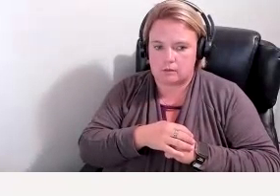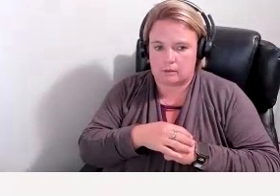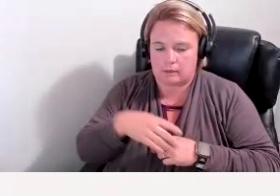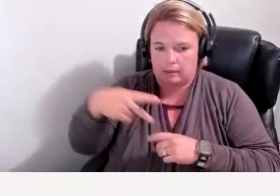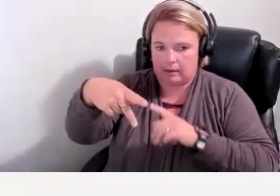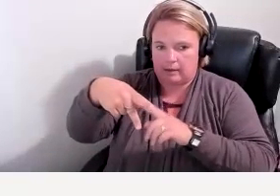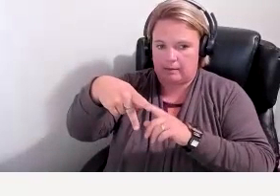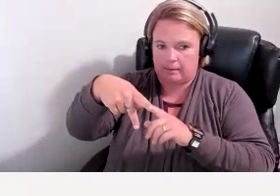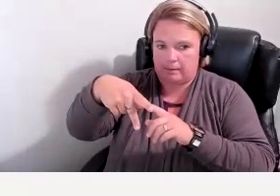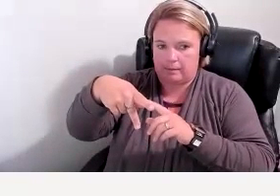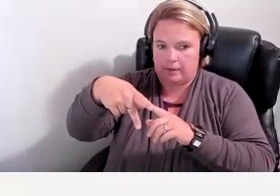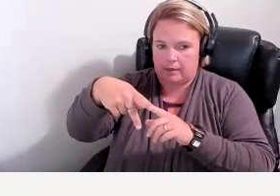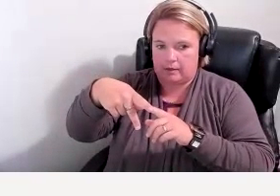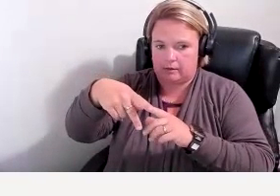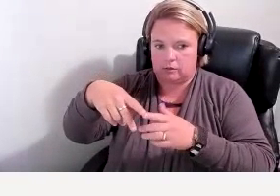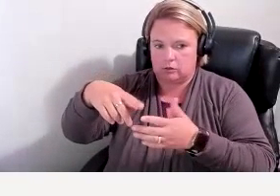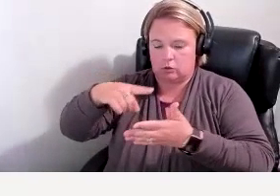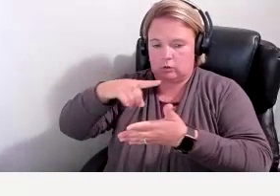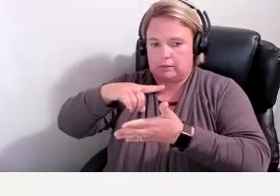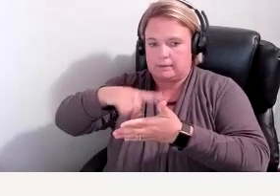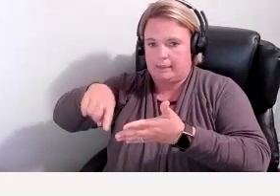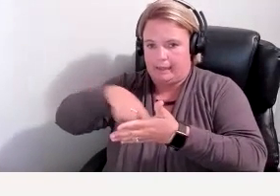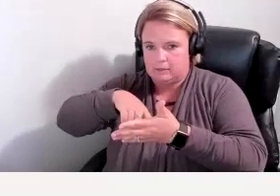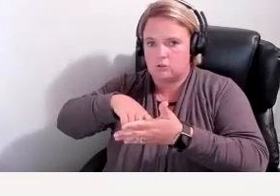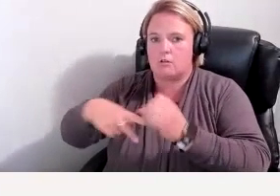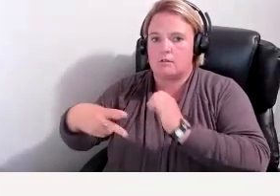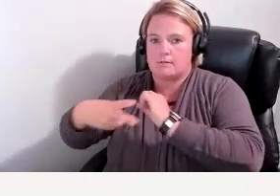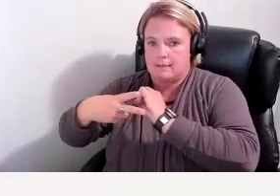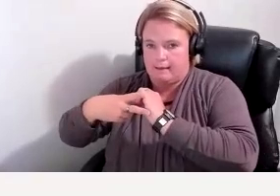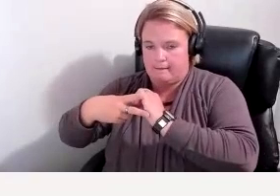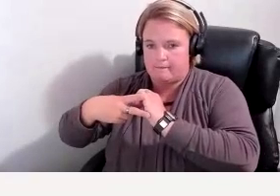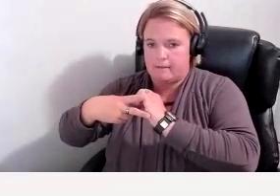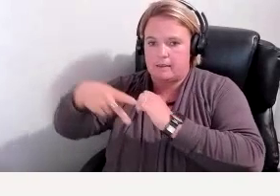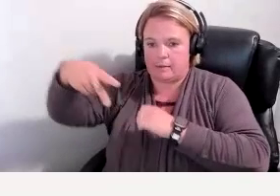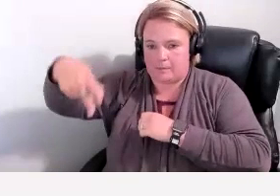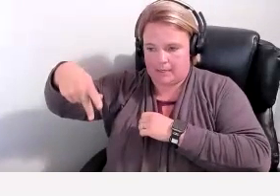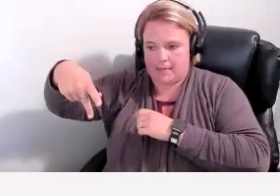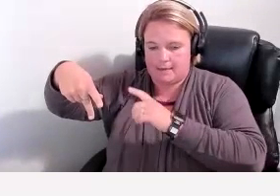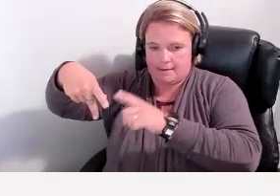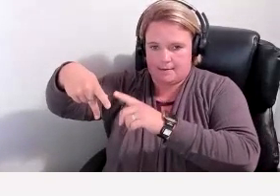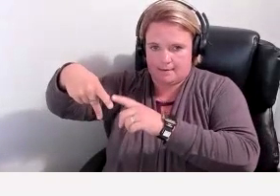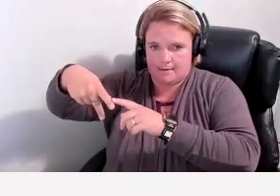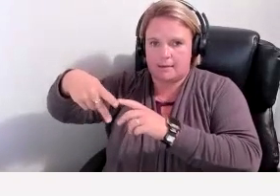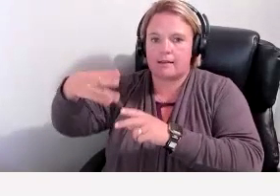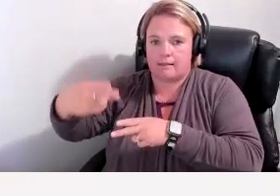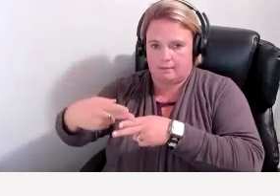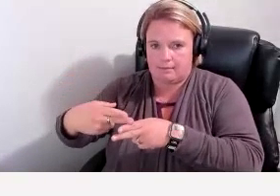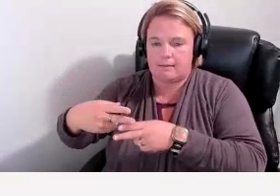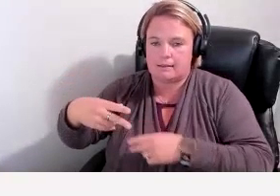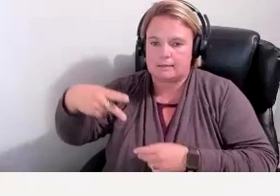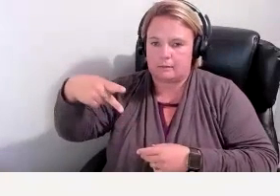see next to the cancel save when you're creating assignments or pages or anything like that, that stands for